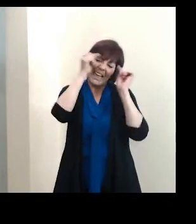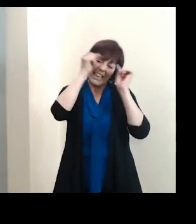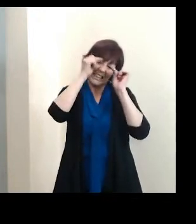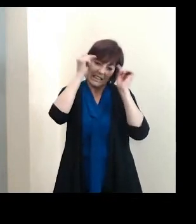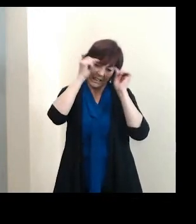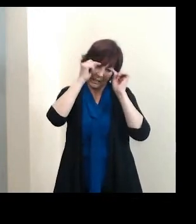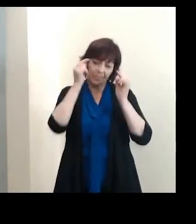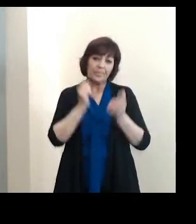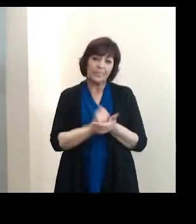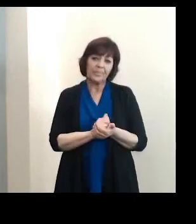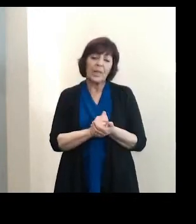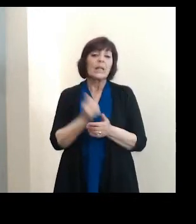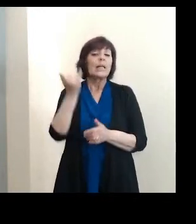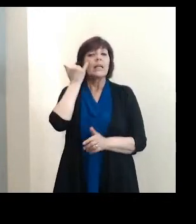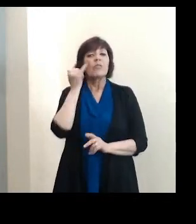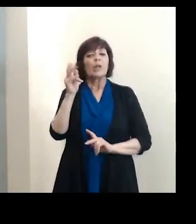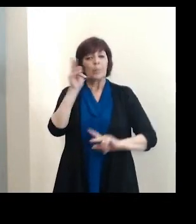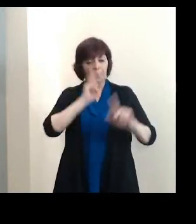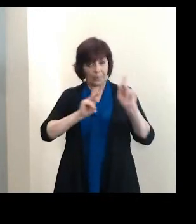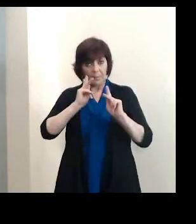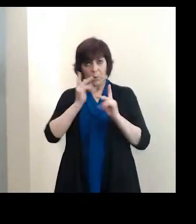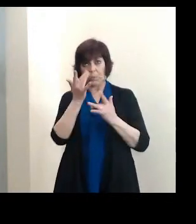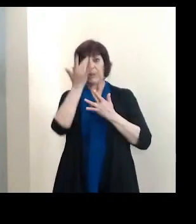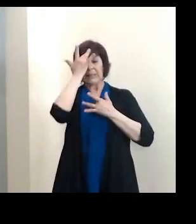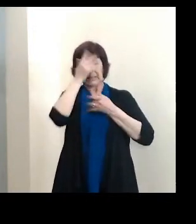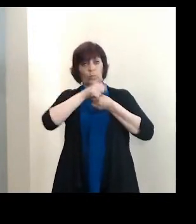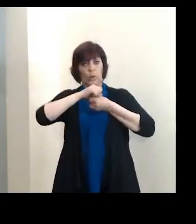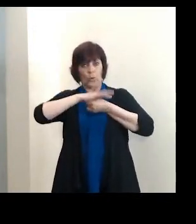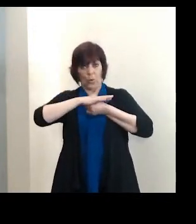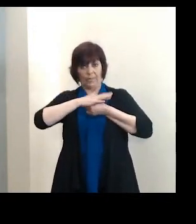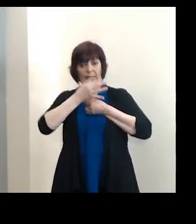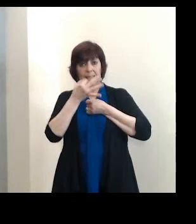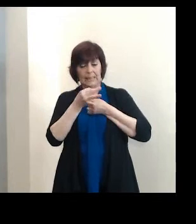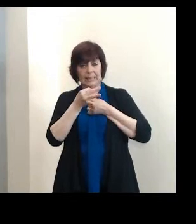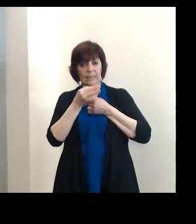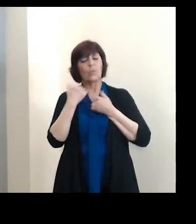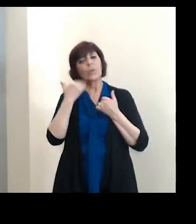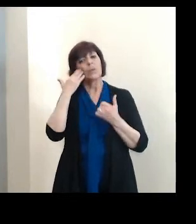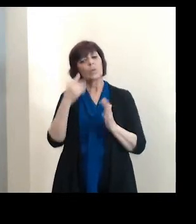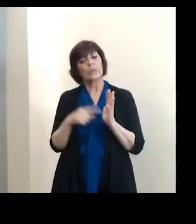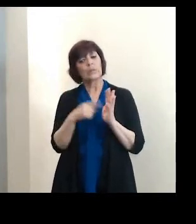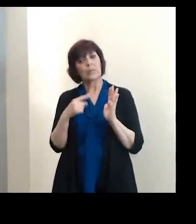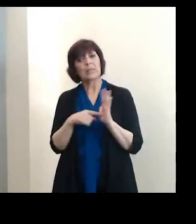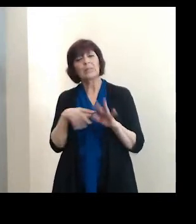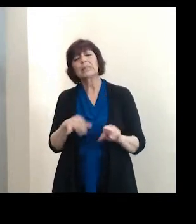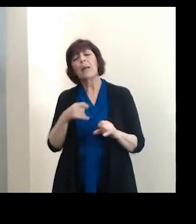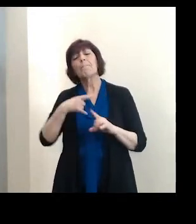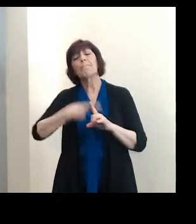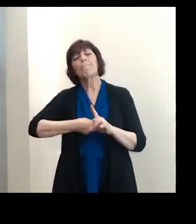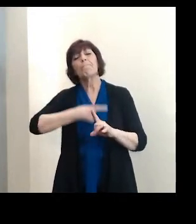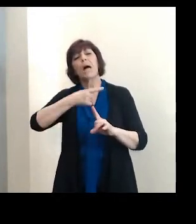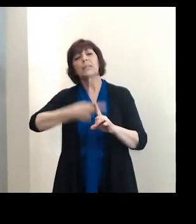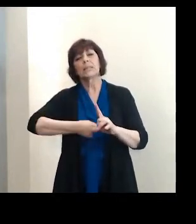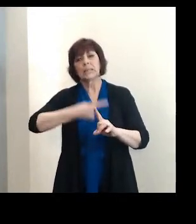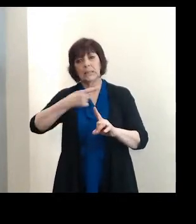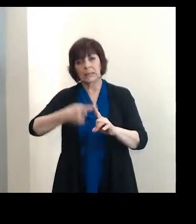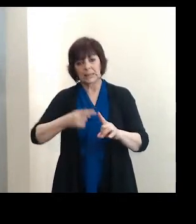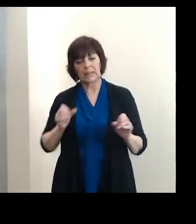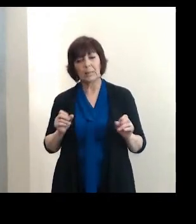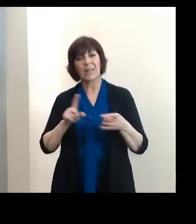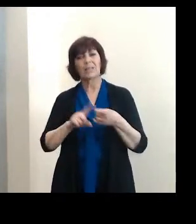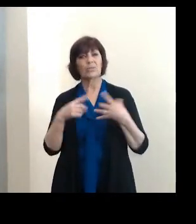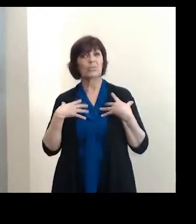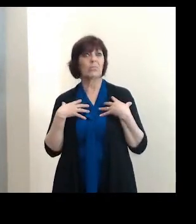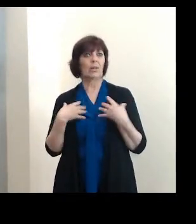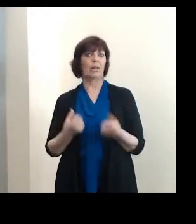if people have been infected with COVID-19, we know sometimes it can take months to return back to normal, and